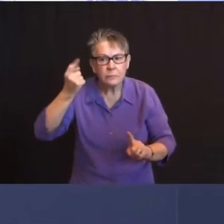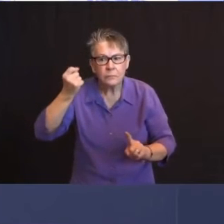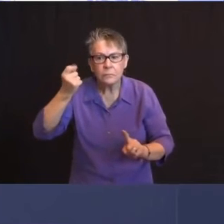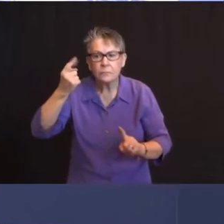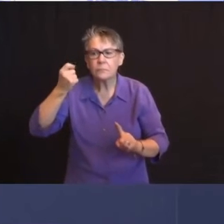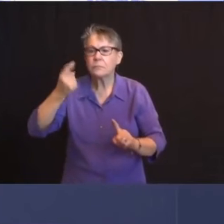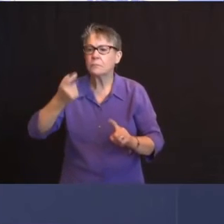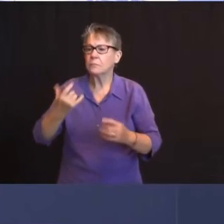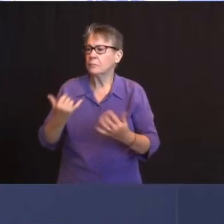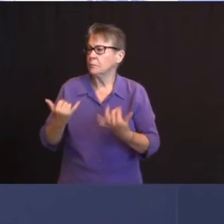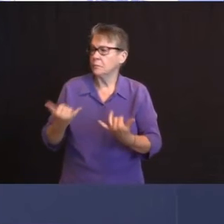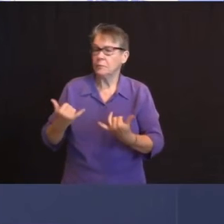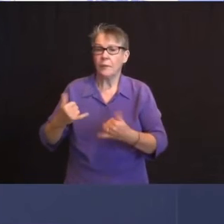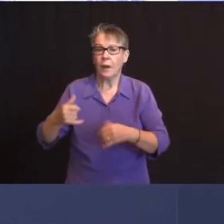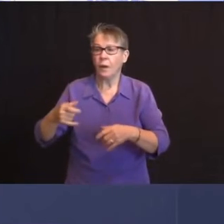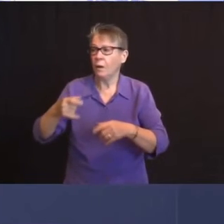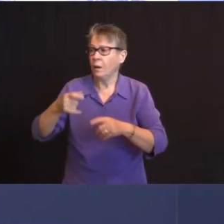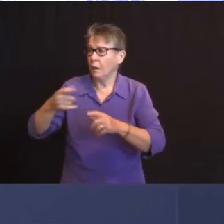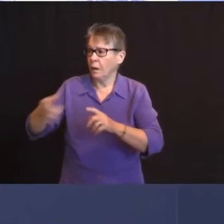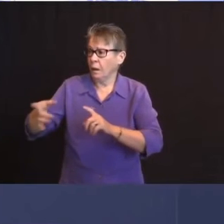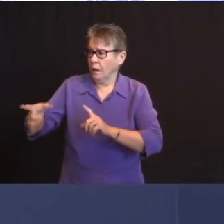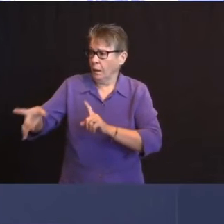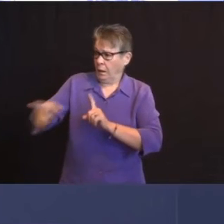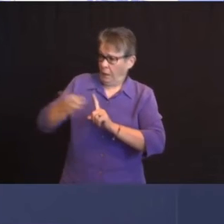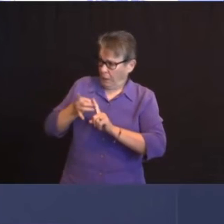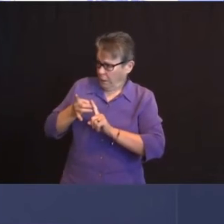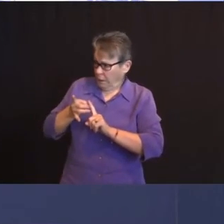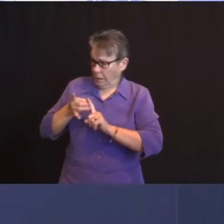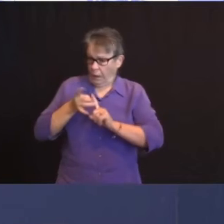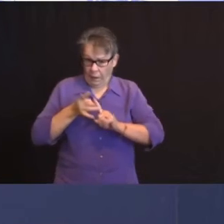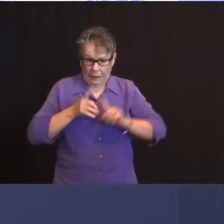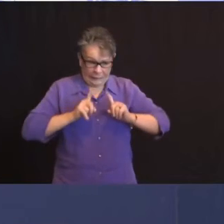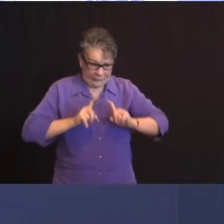would not be expected to be known for several days. However, it